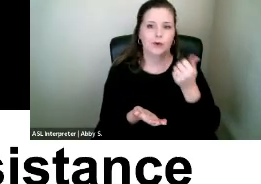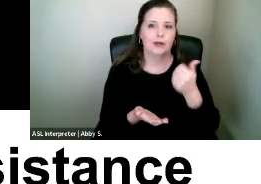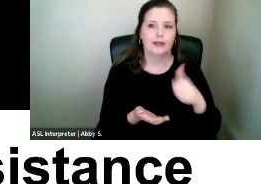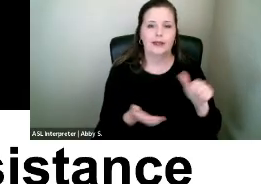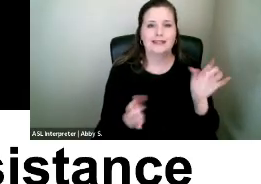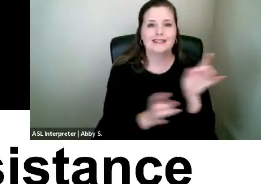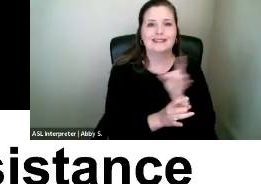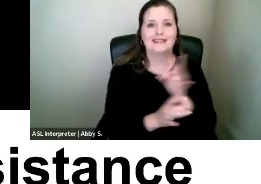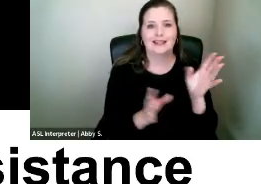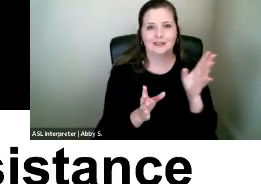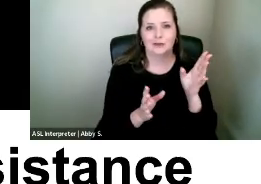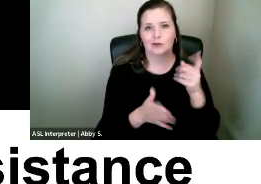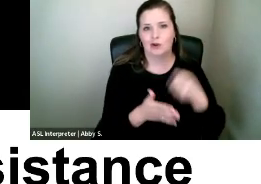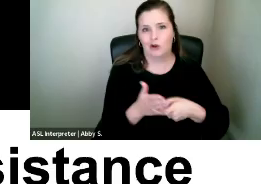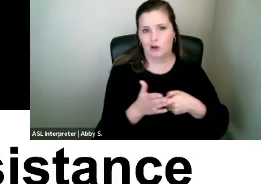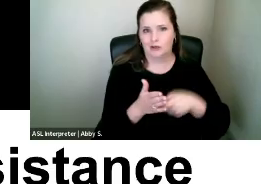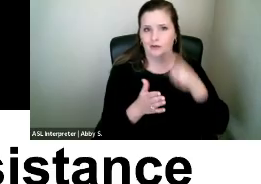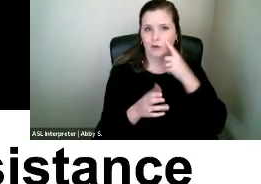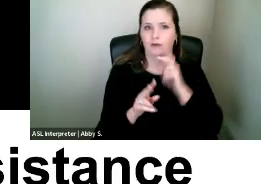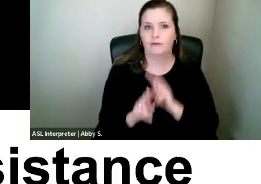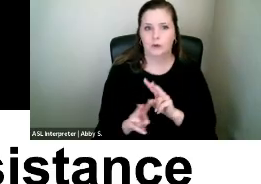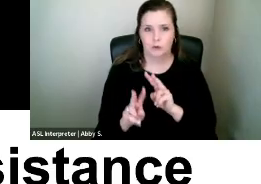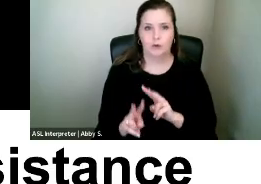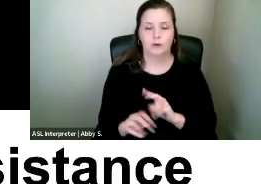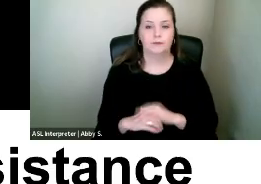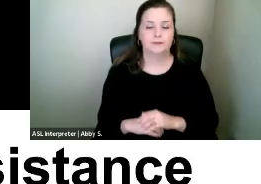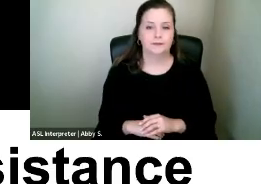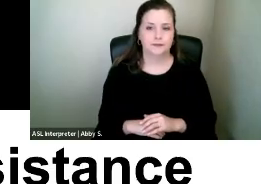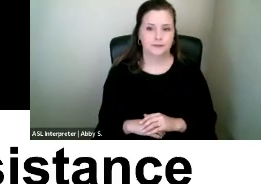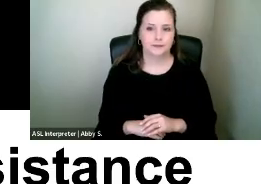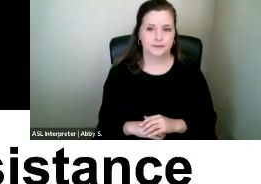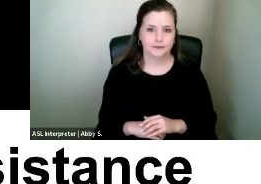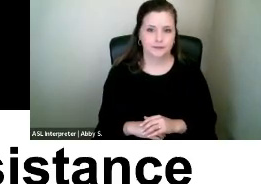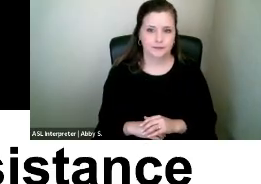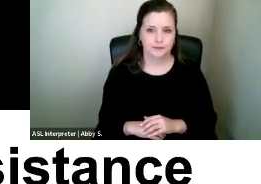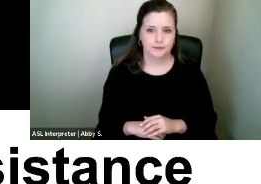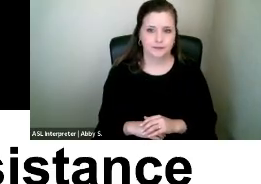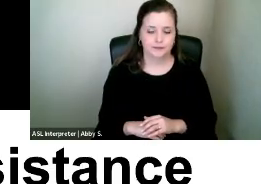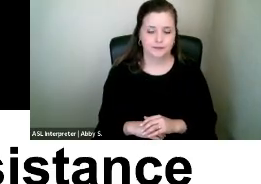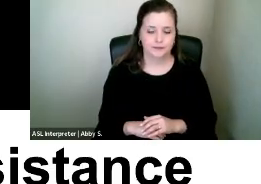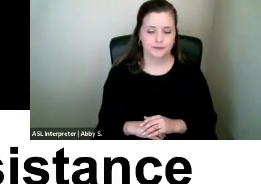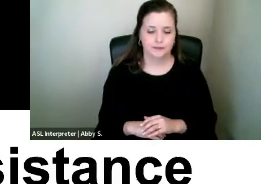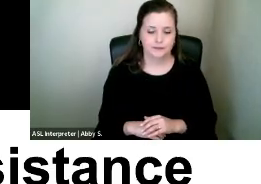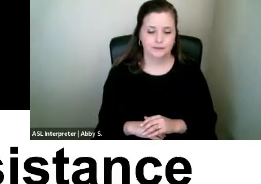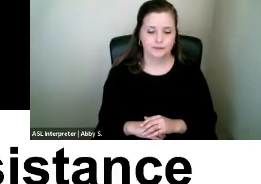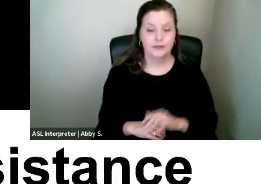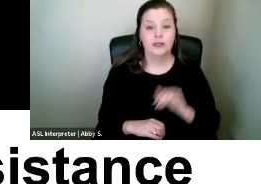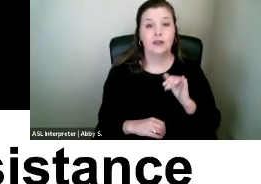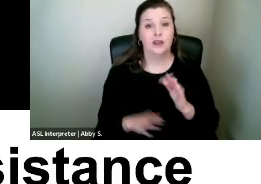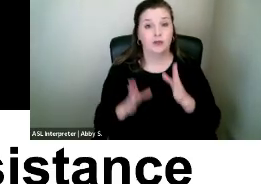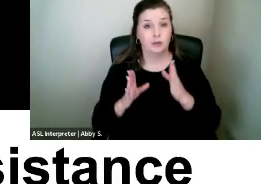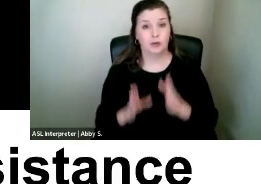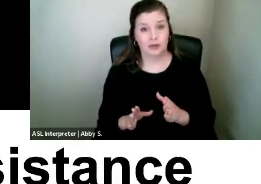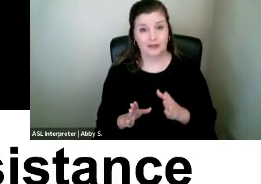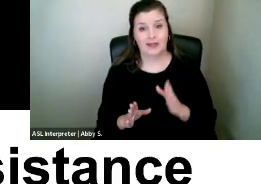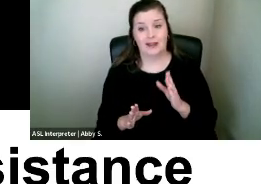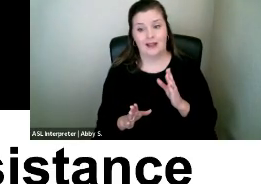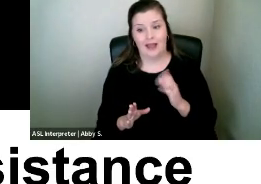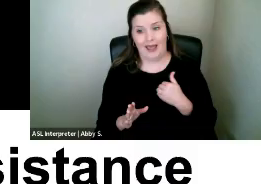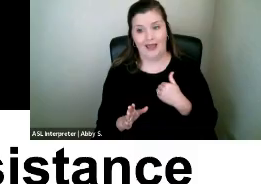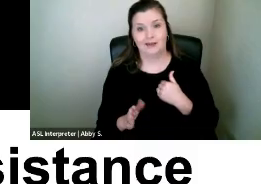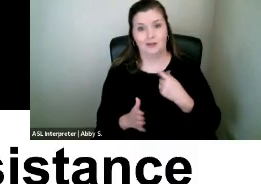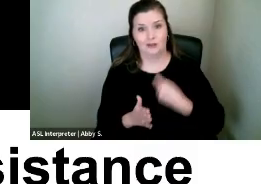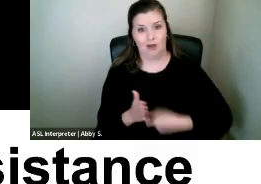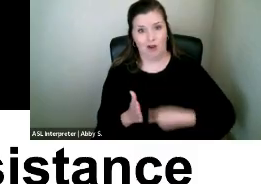funeral expenses. If an individual incurred expenses related to death or